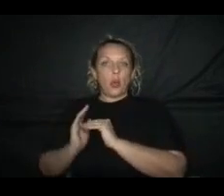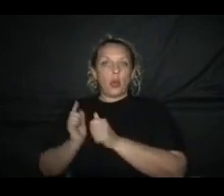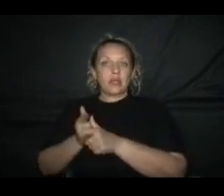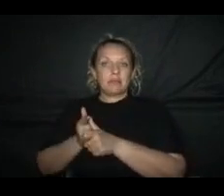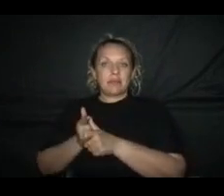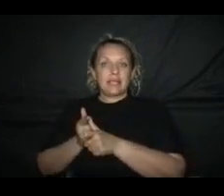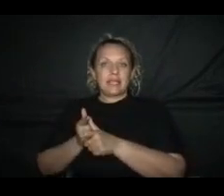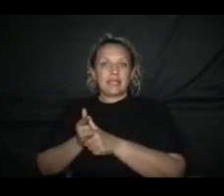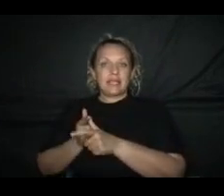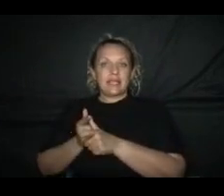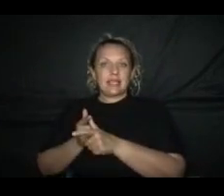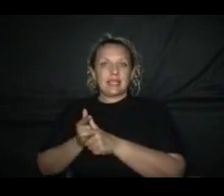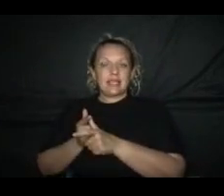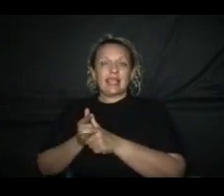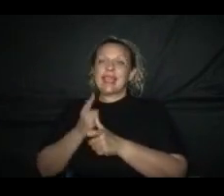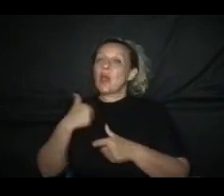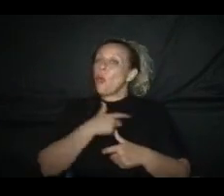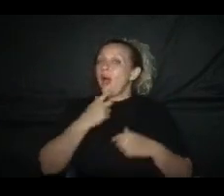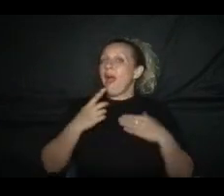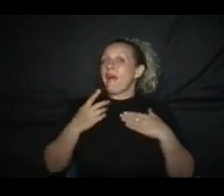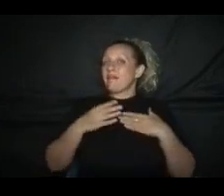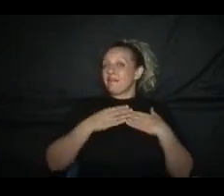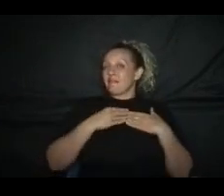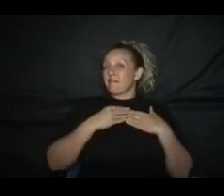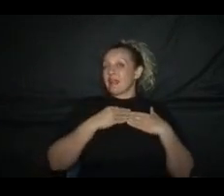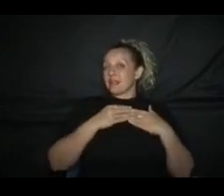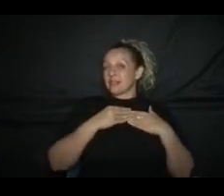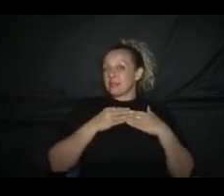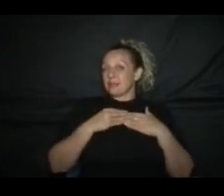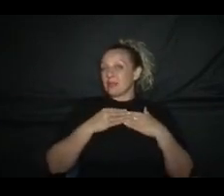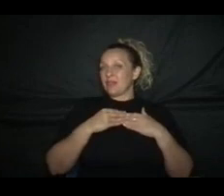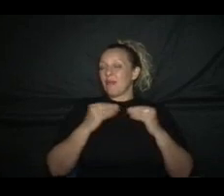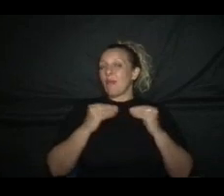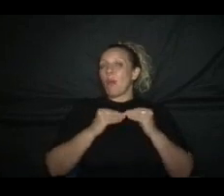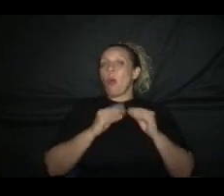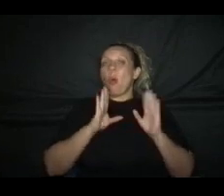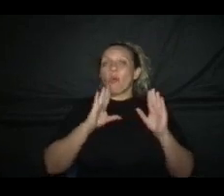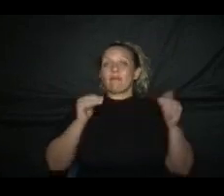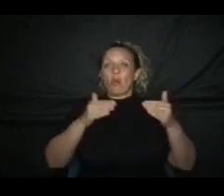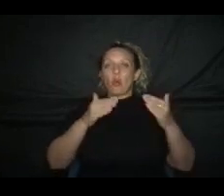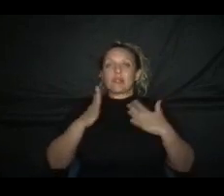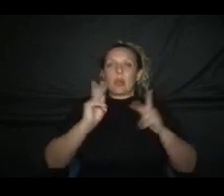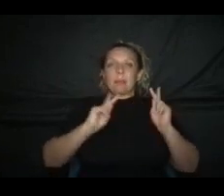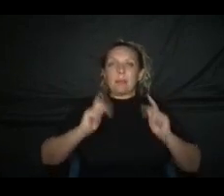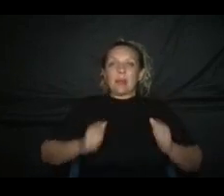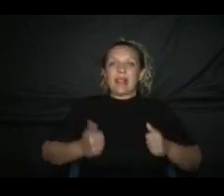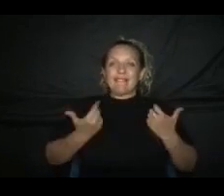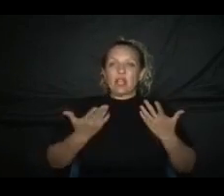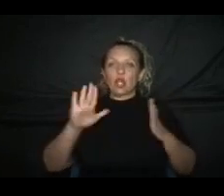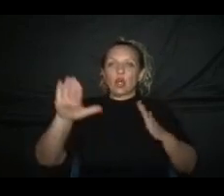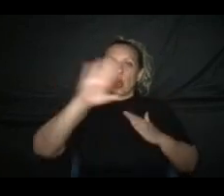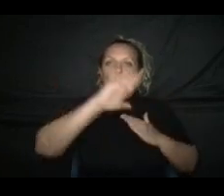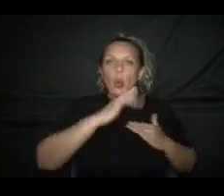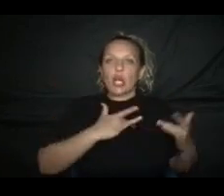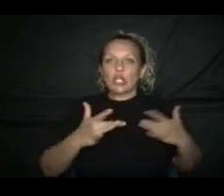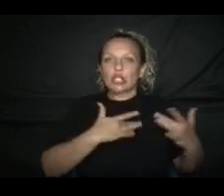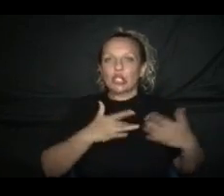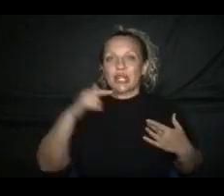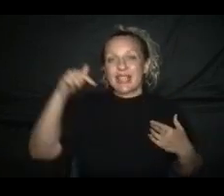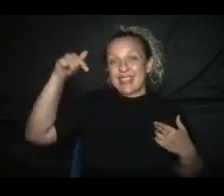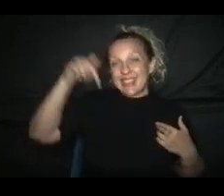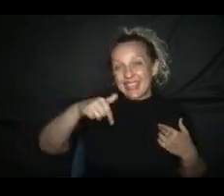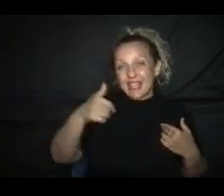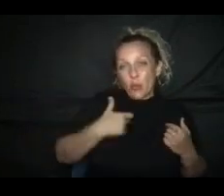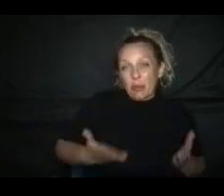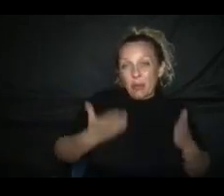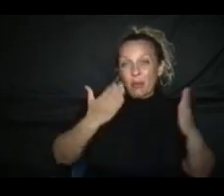have greater flexibility to respond to residents' concerns. And so again, these are all tools to help the city